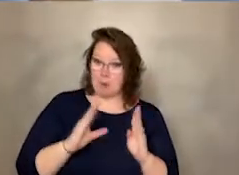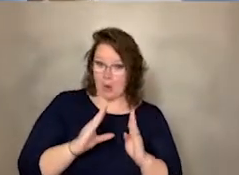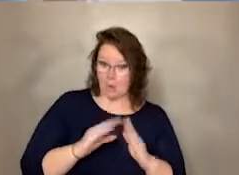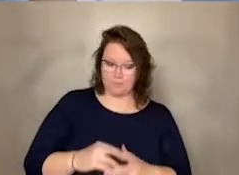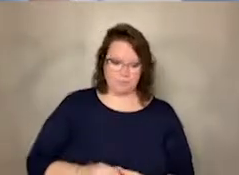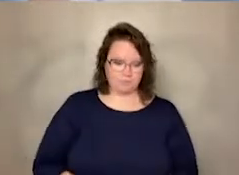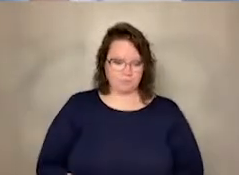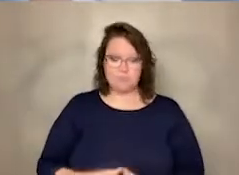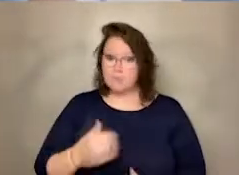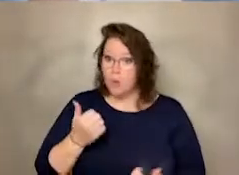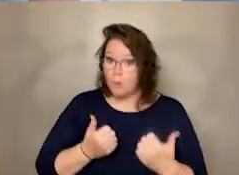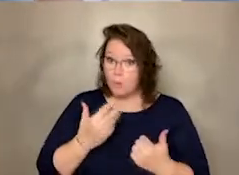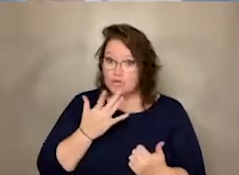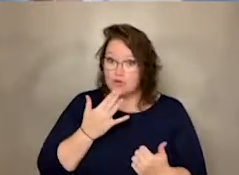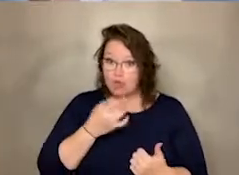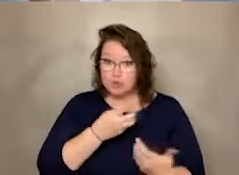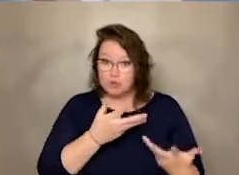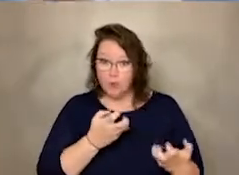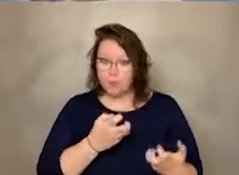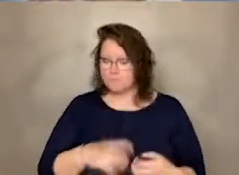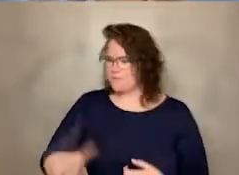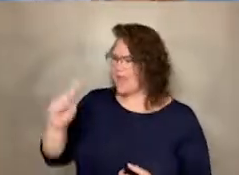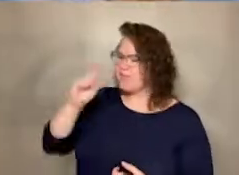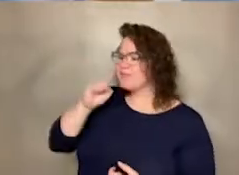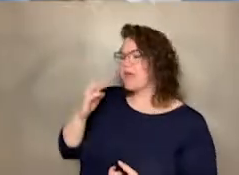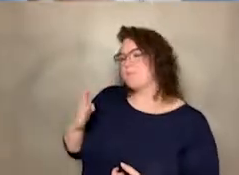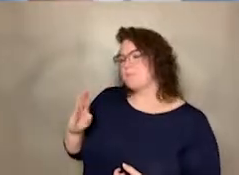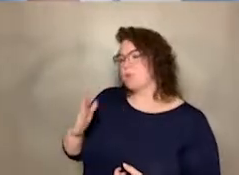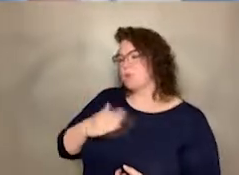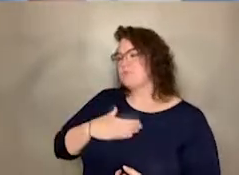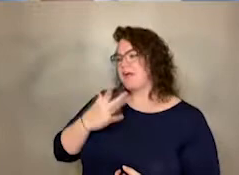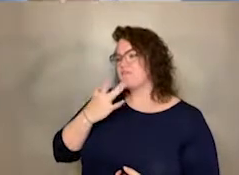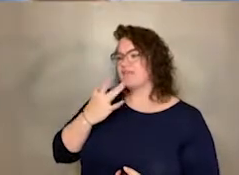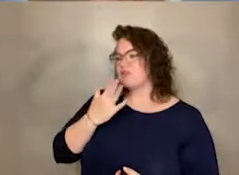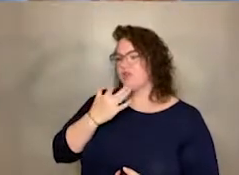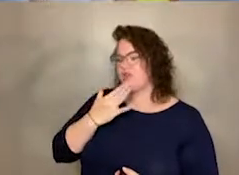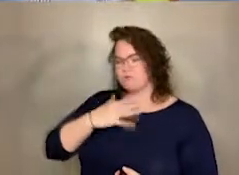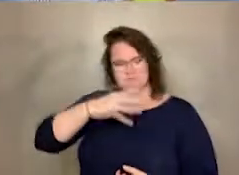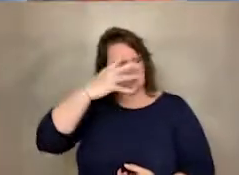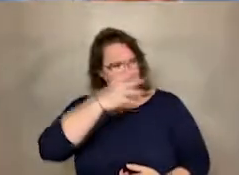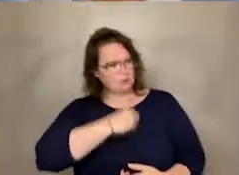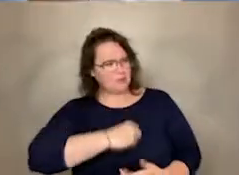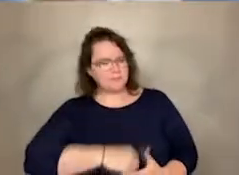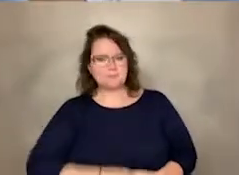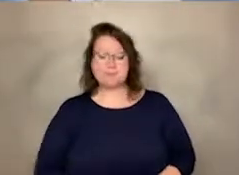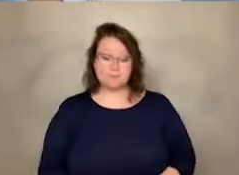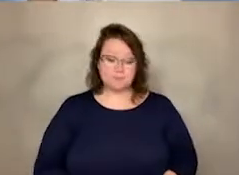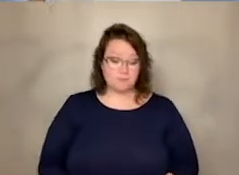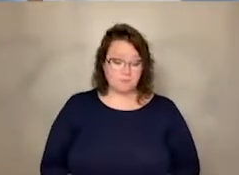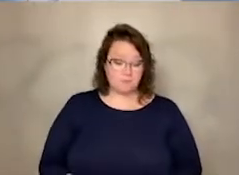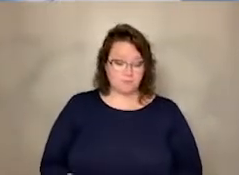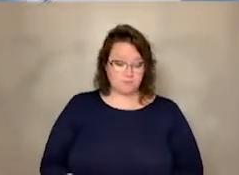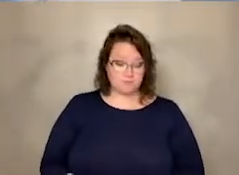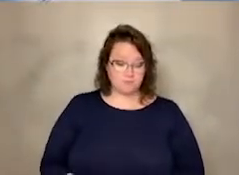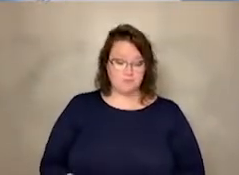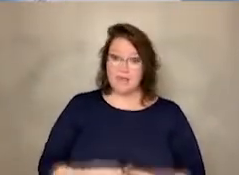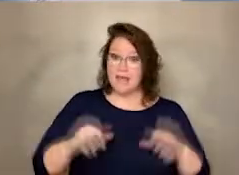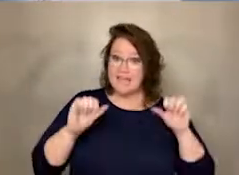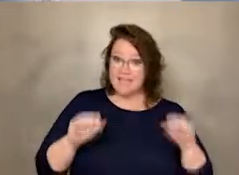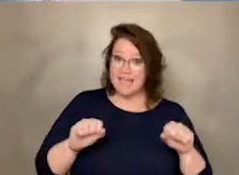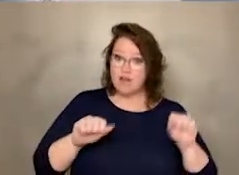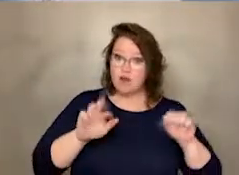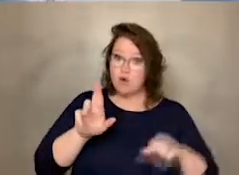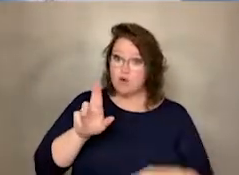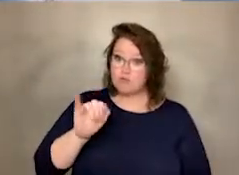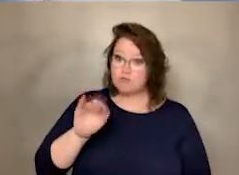What color would you like? I think blue. That's my favorite color. It's a pretty color. All right, so you can put rice or any kind